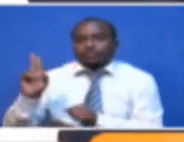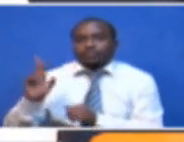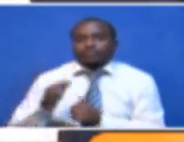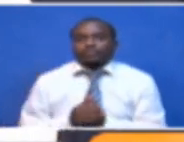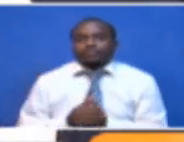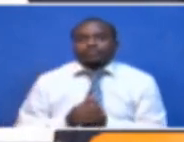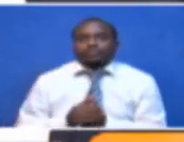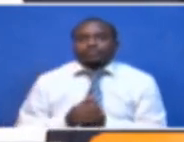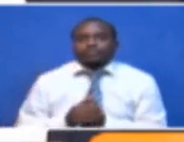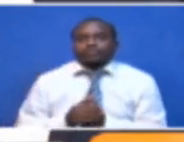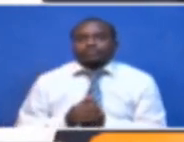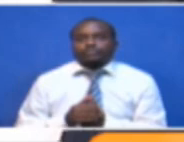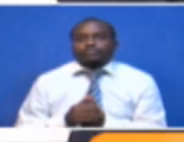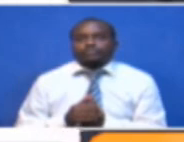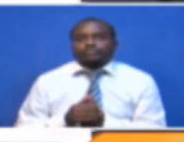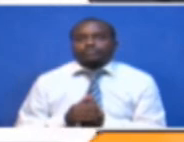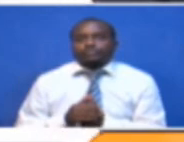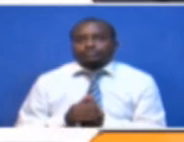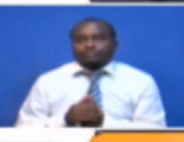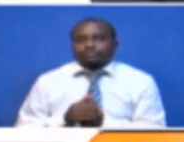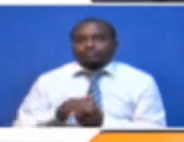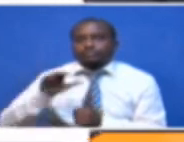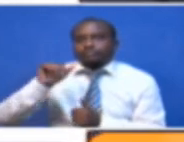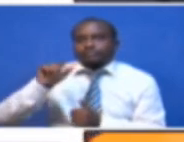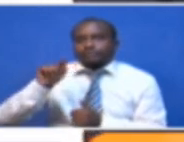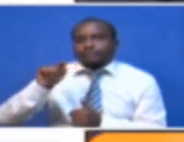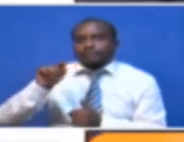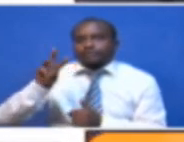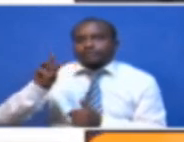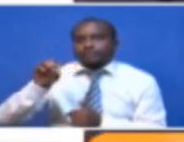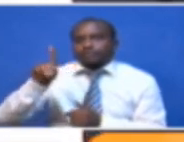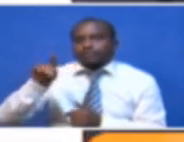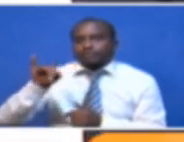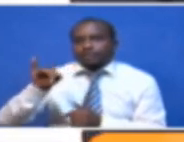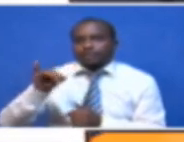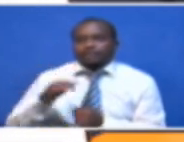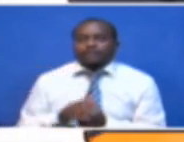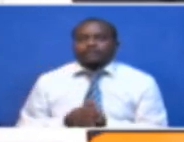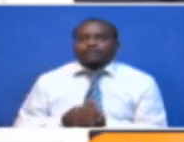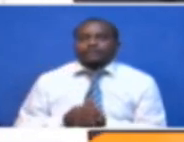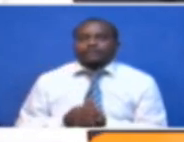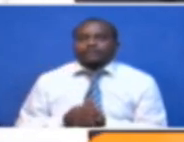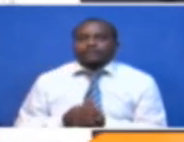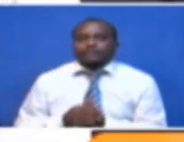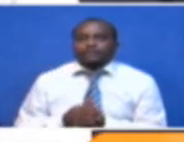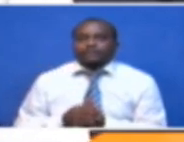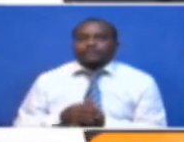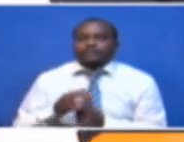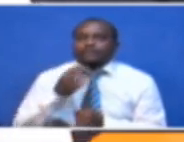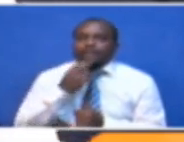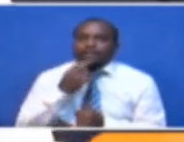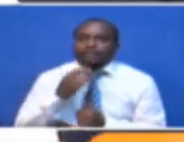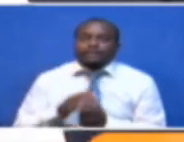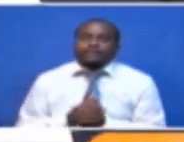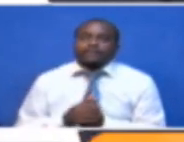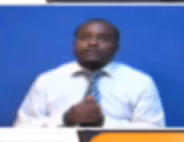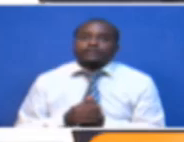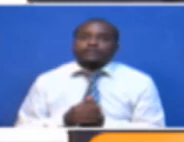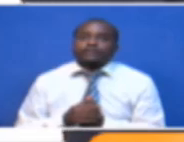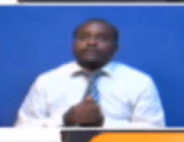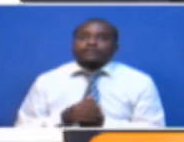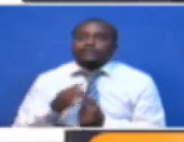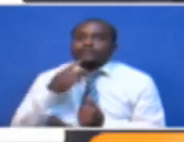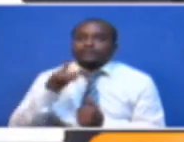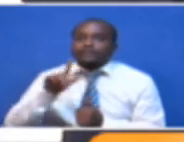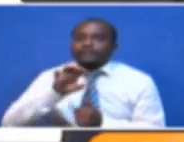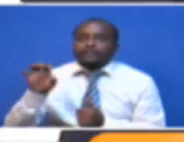fact, Francis Atwoli, who was my guest here last week, by the way, is just laughing his head off. He's saying, Lee